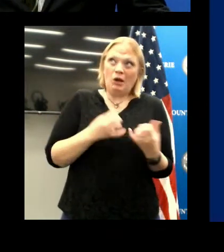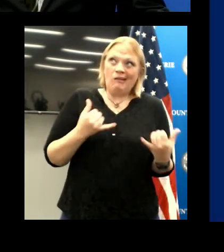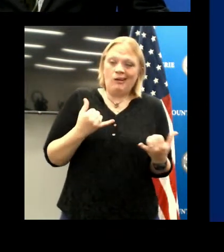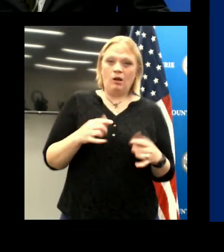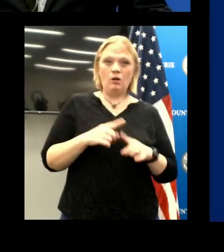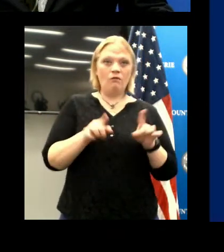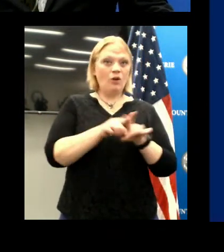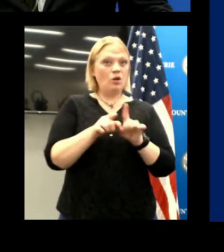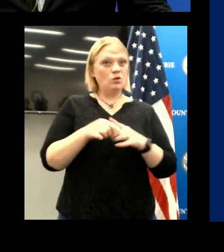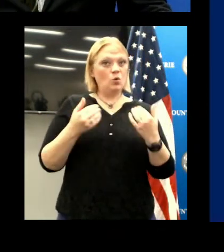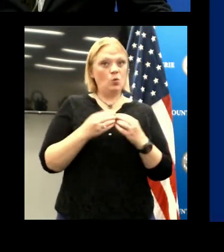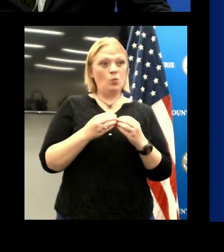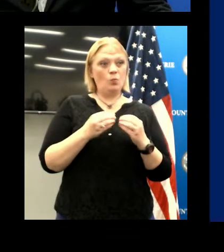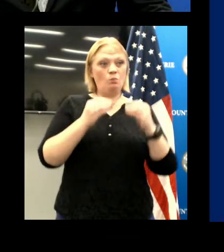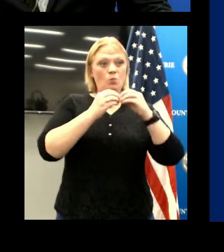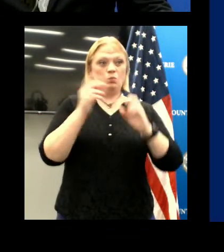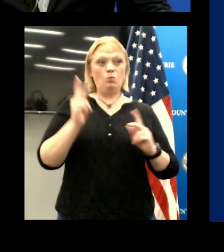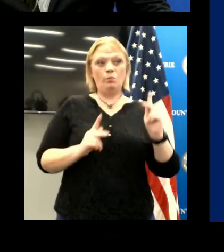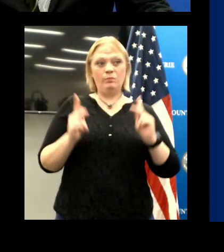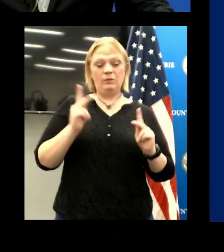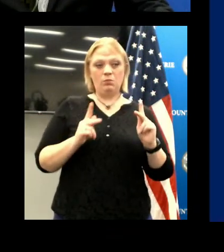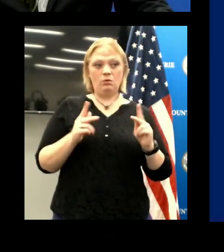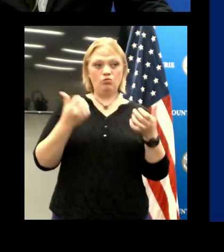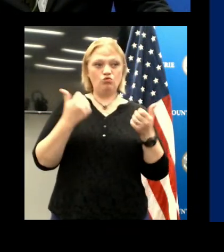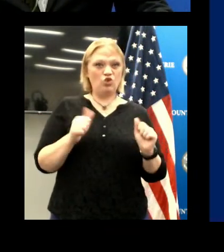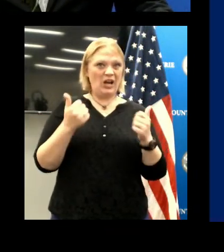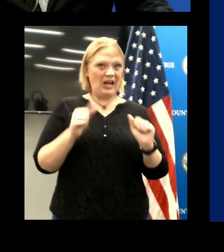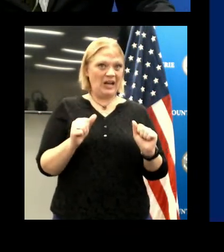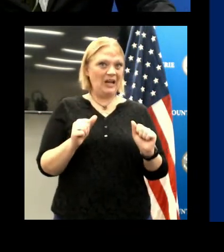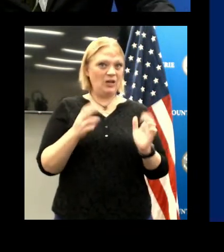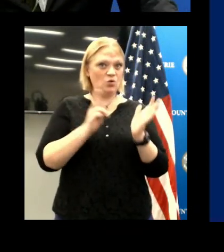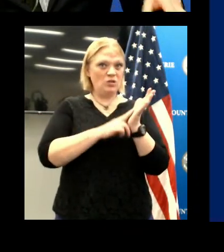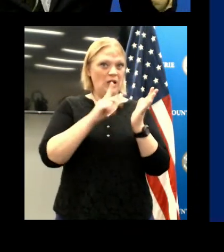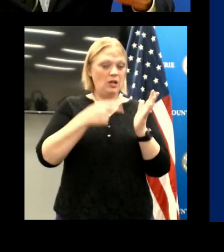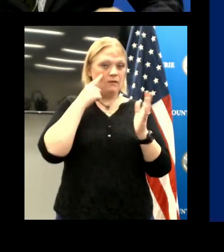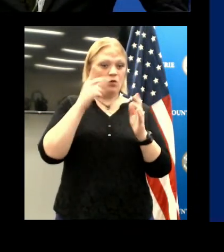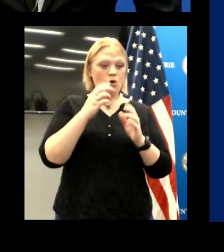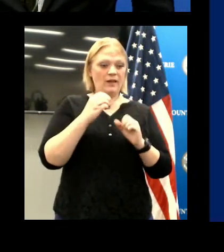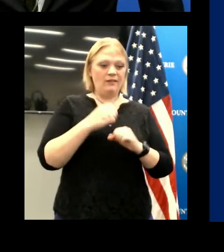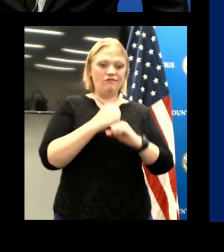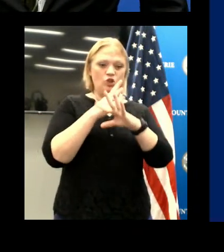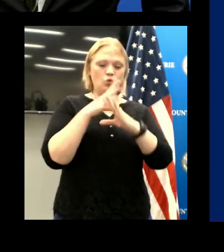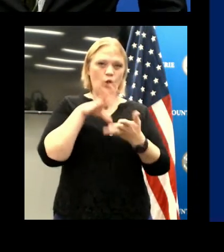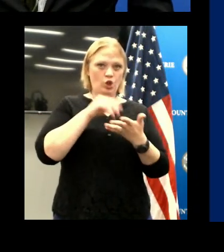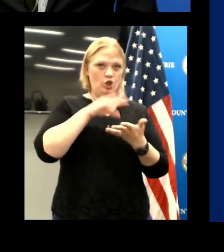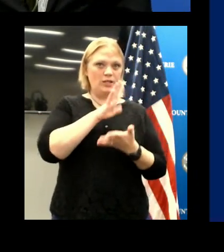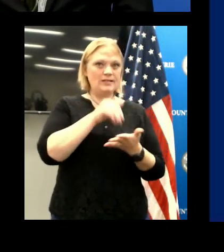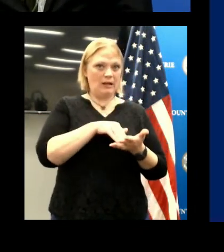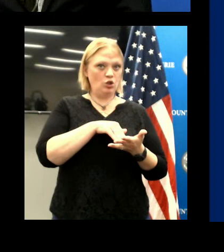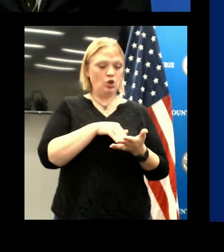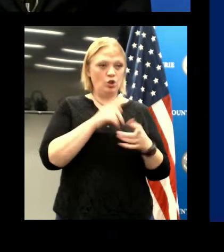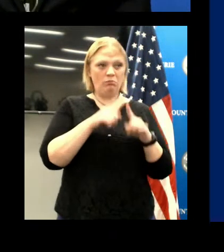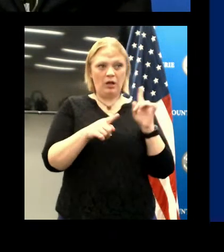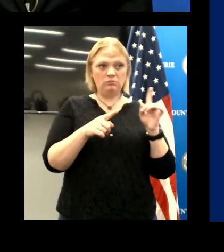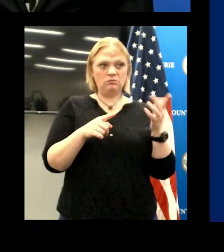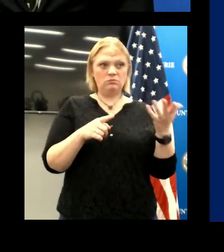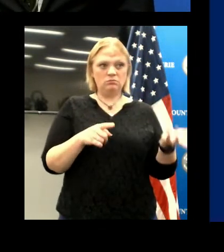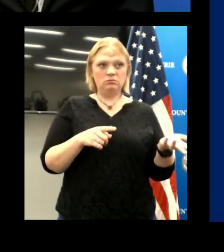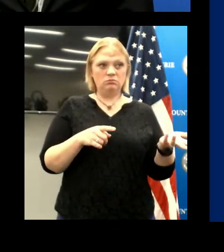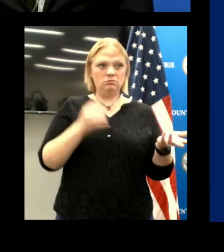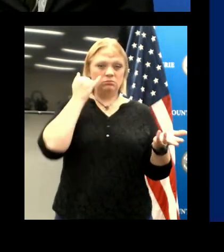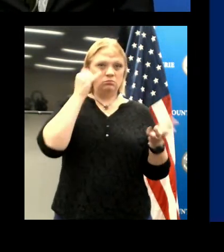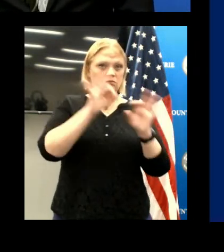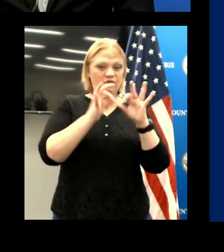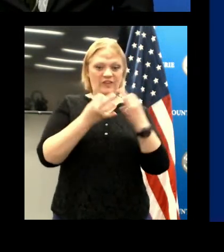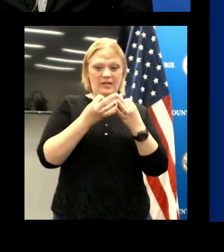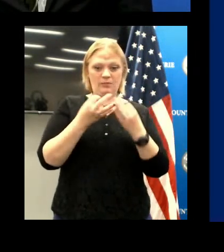also had more people try out and sign up for the virtual learning centers, which we'll get to. But if you are a family